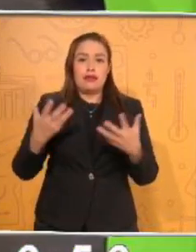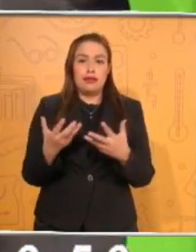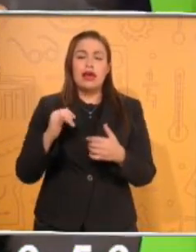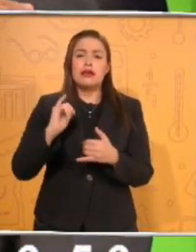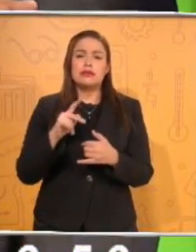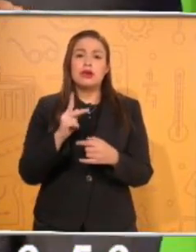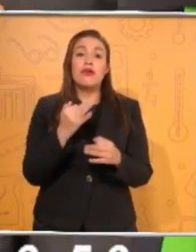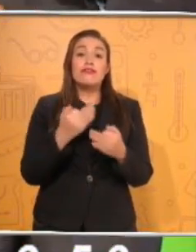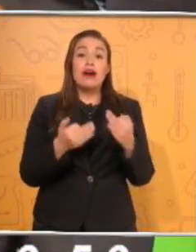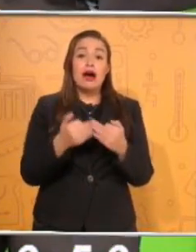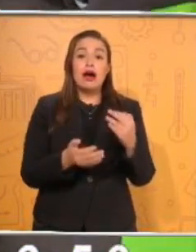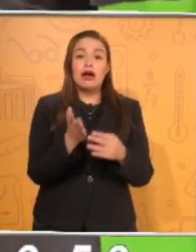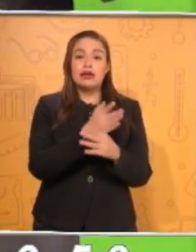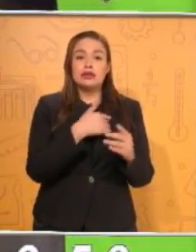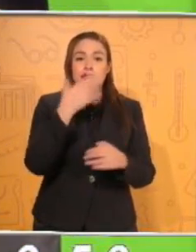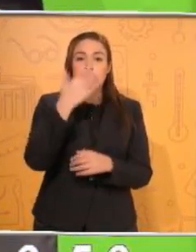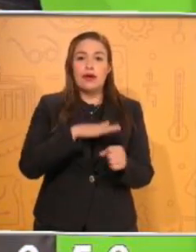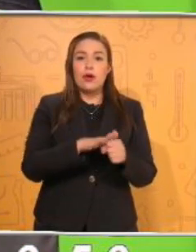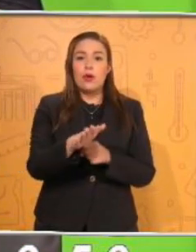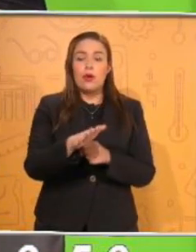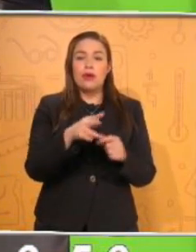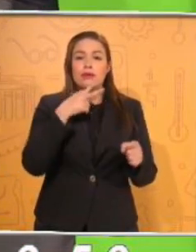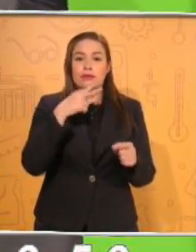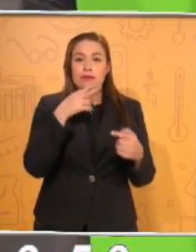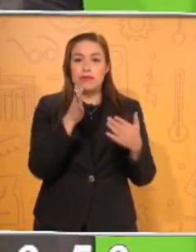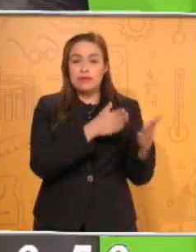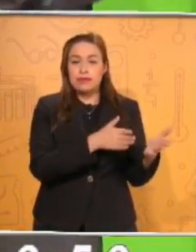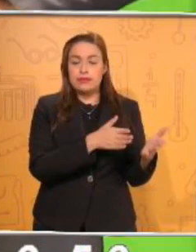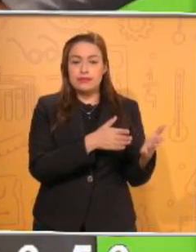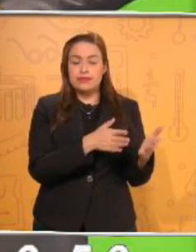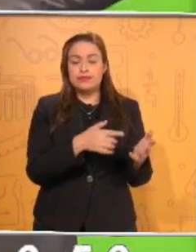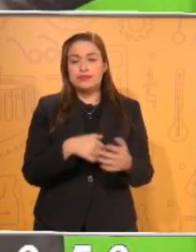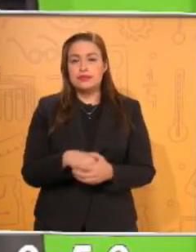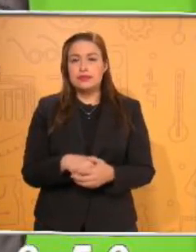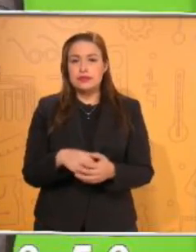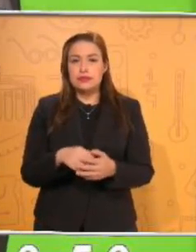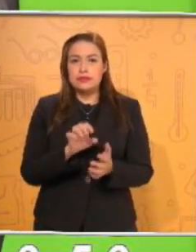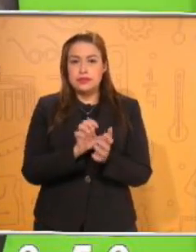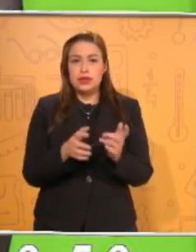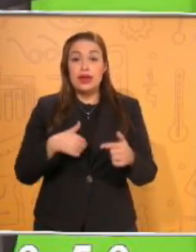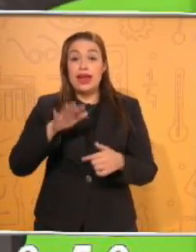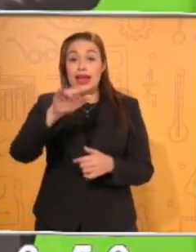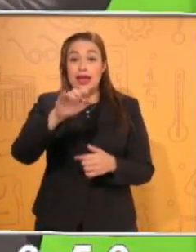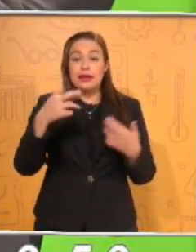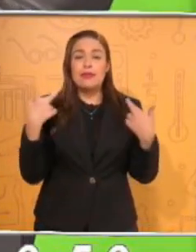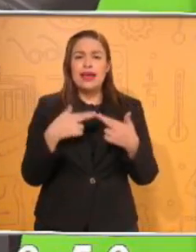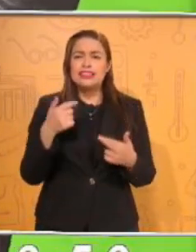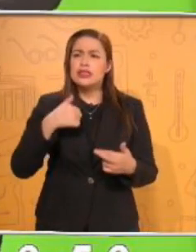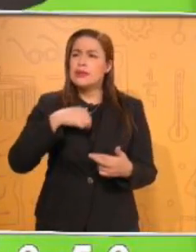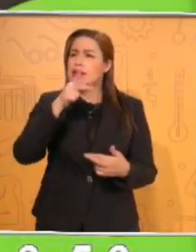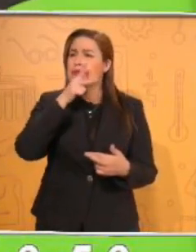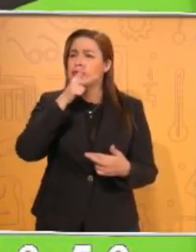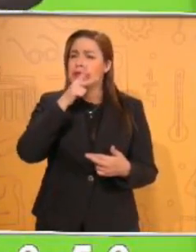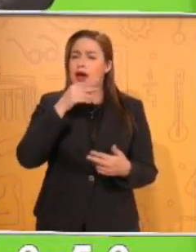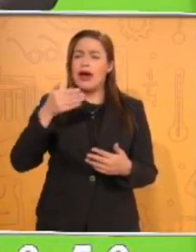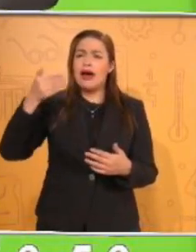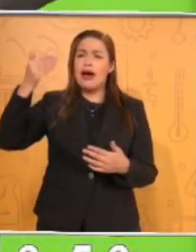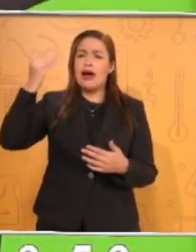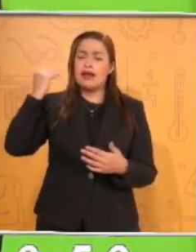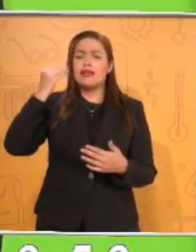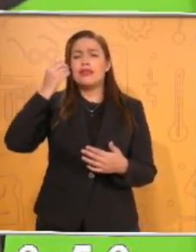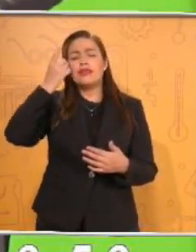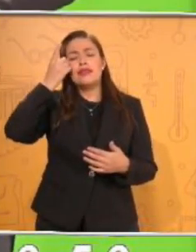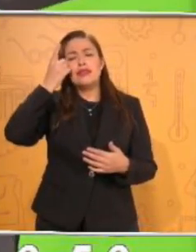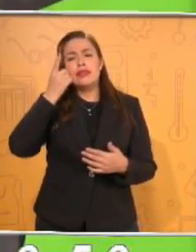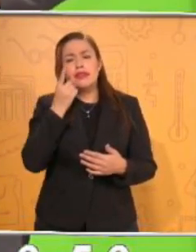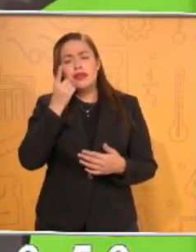Teacher, my father was sleeping. But you can complete this expression, not only say sleeping.